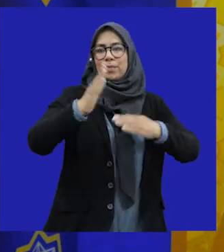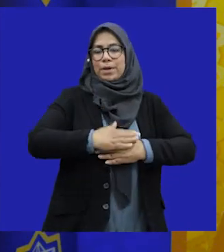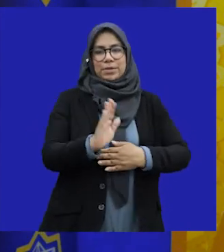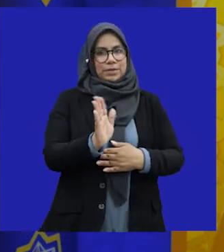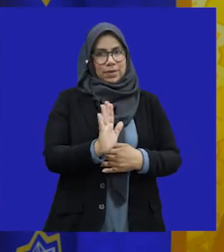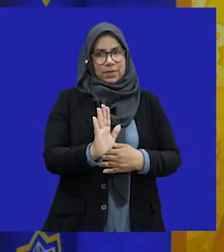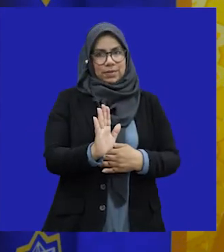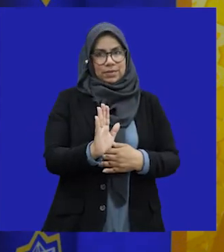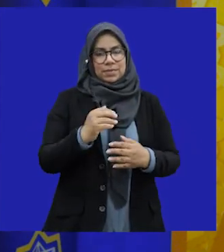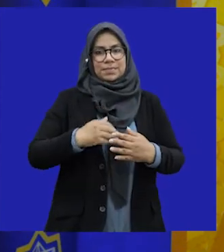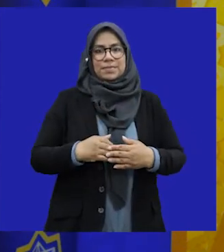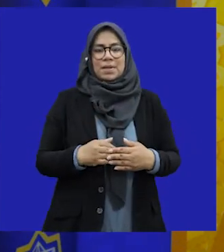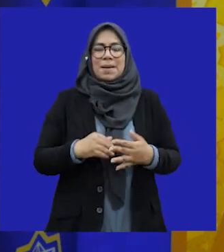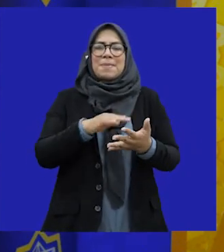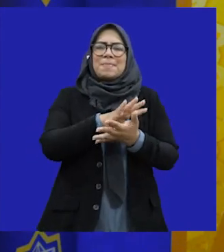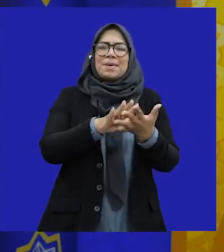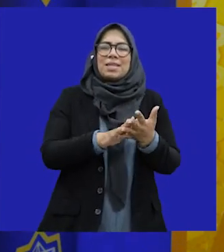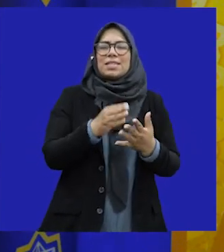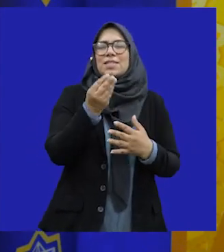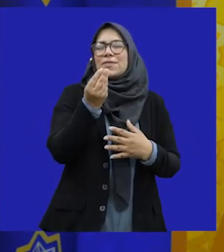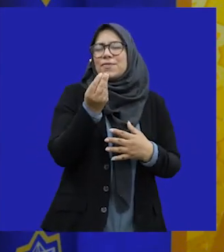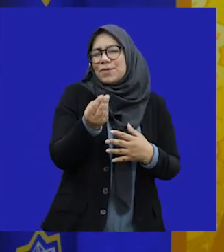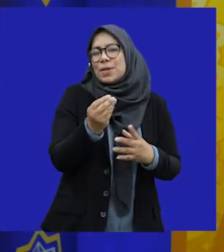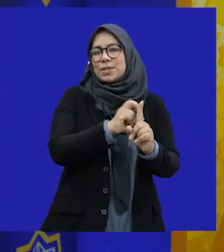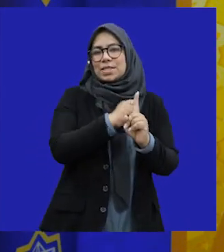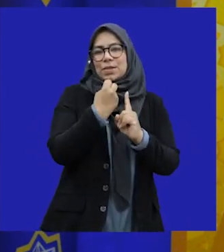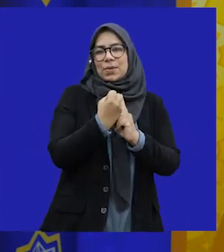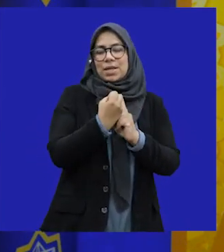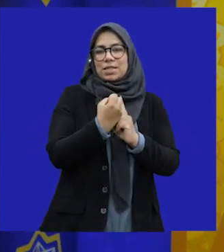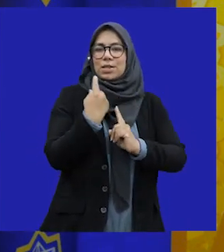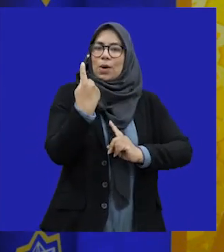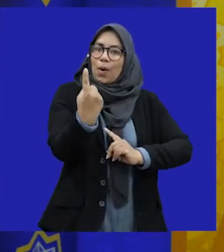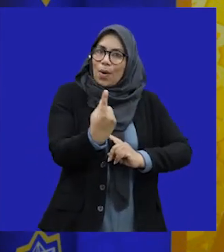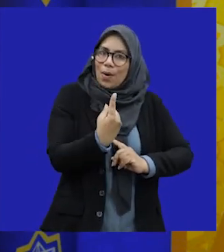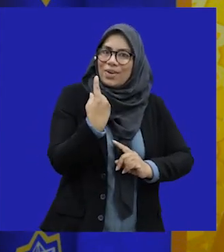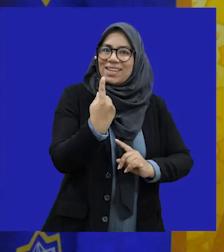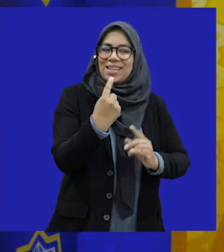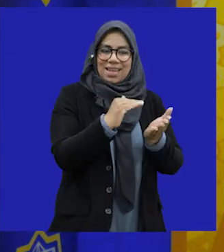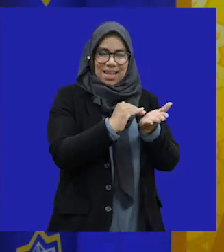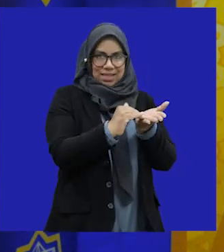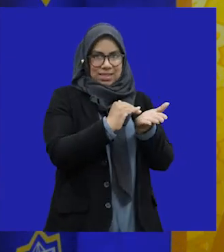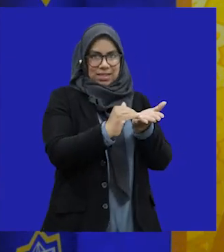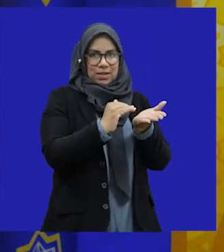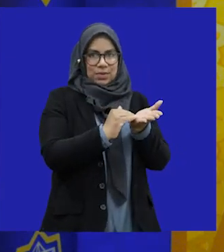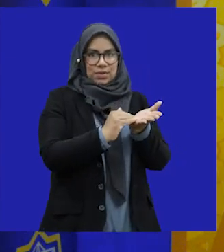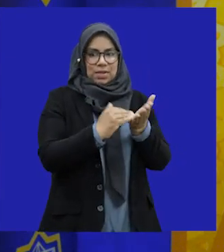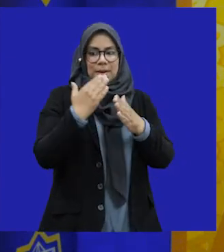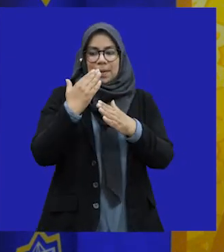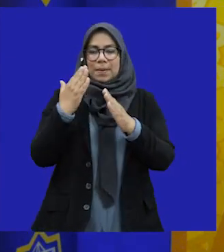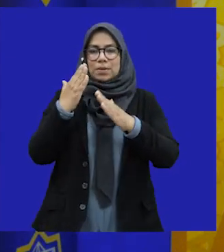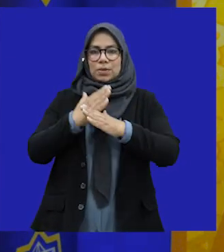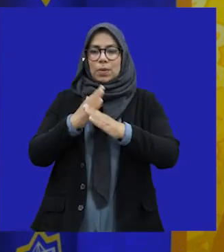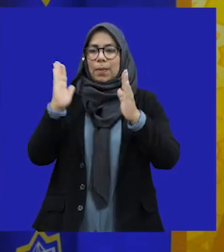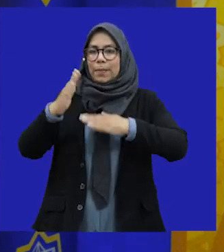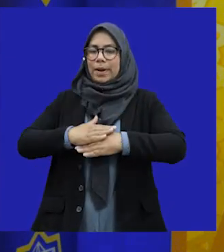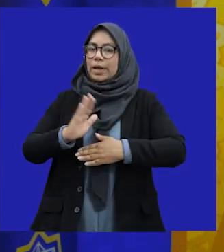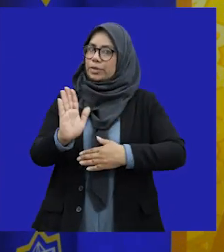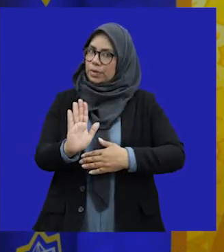Meaning, these are the few situations where the obligatory prayer cannot be